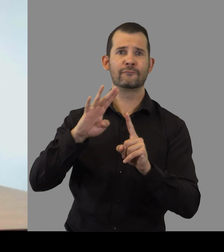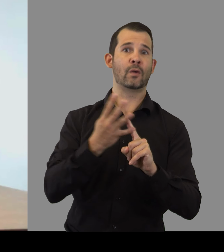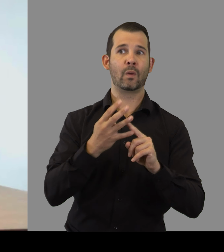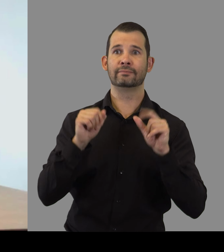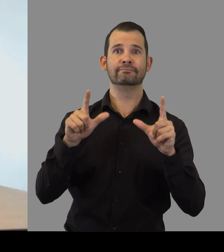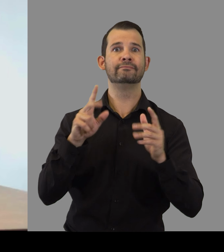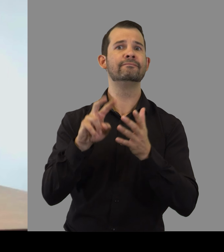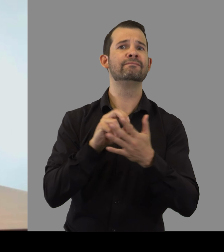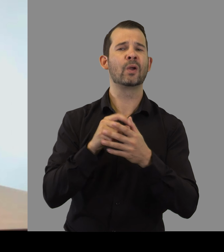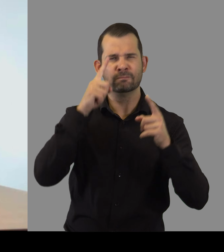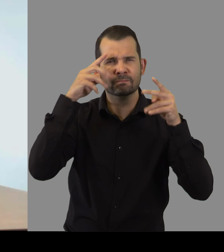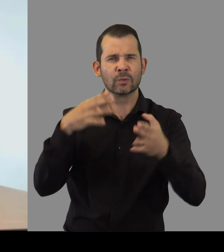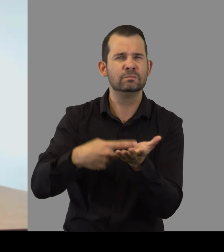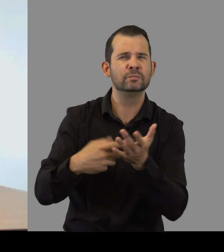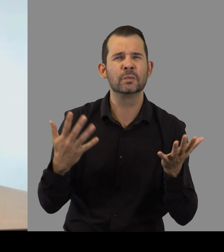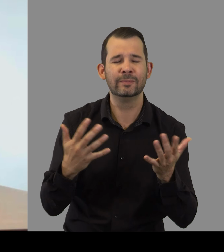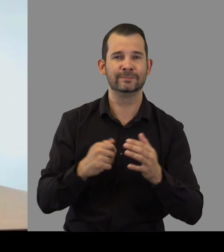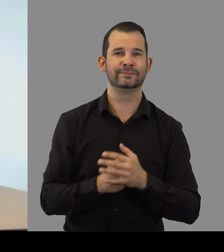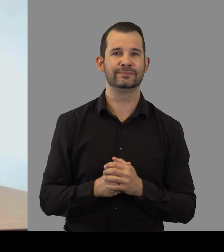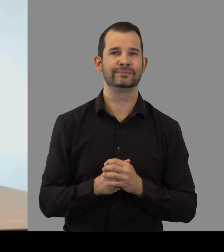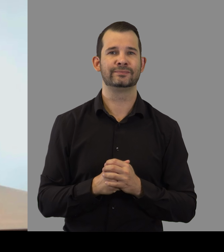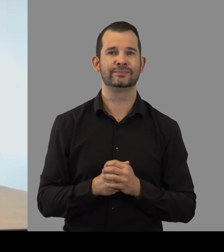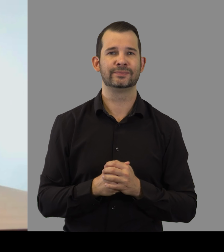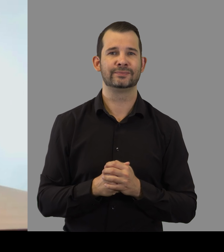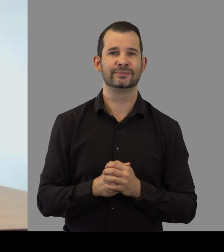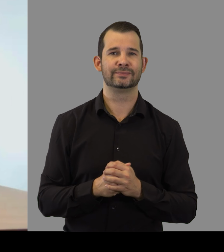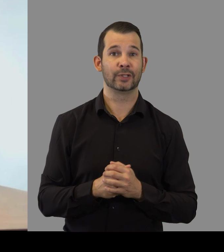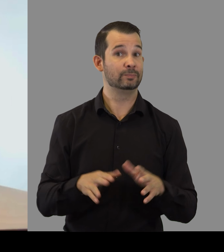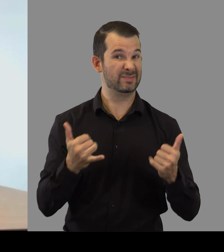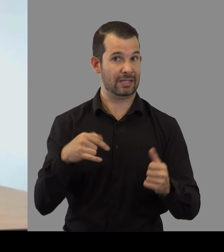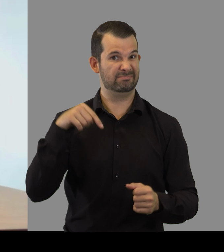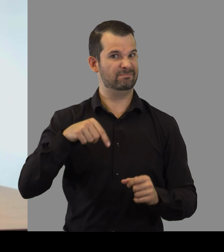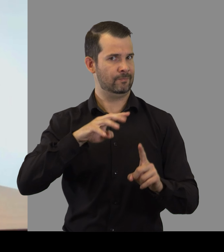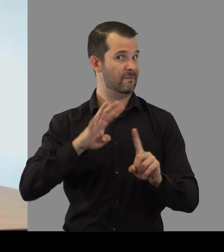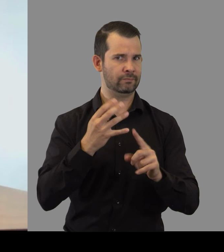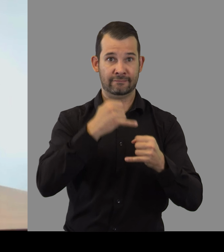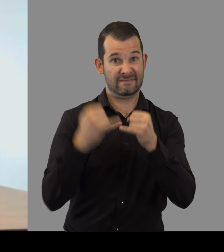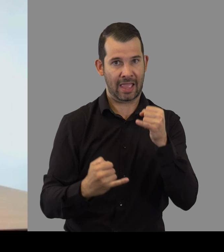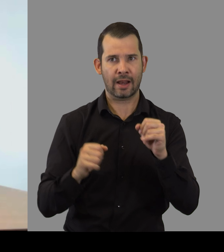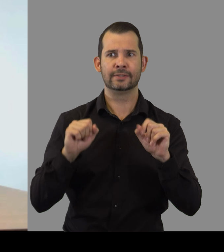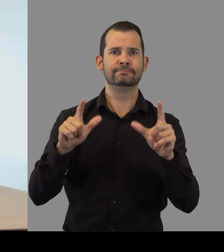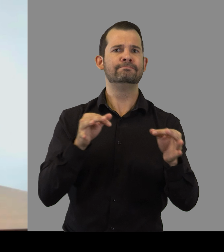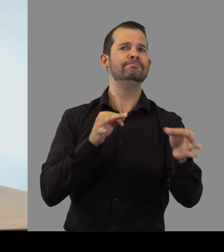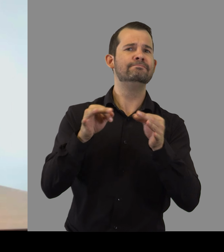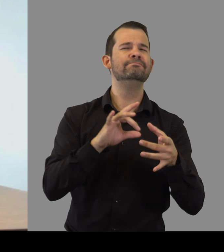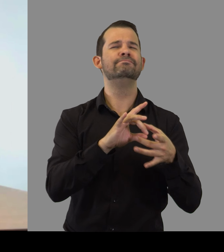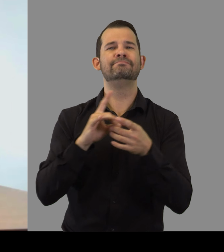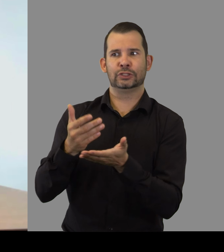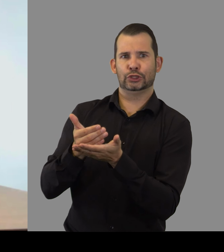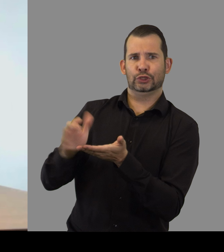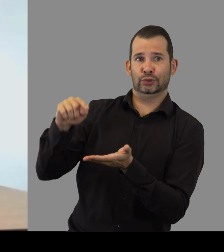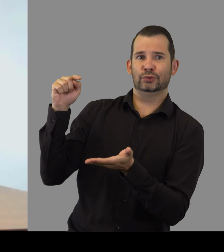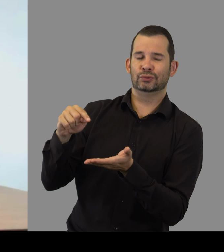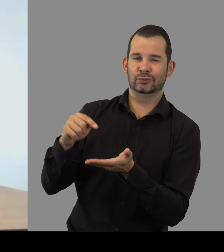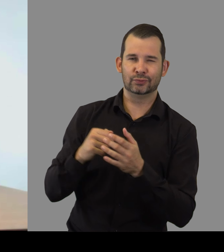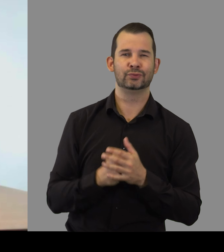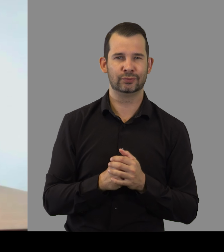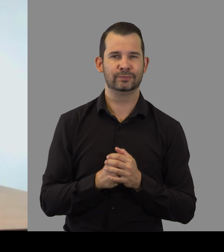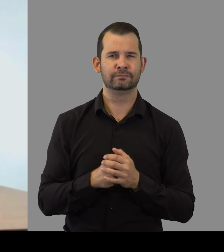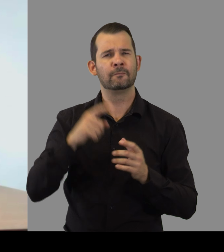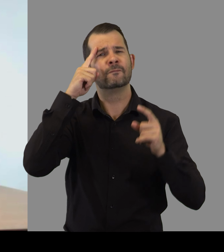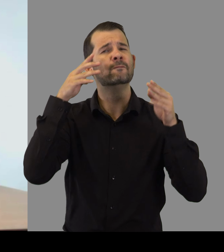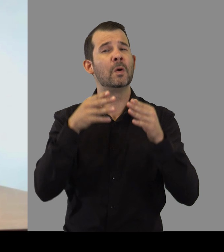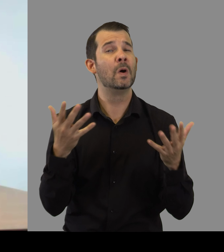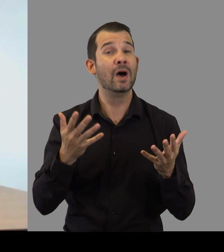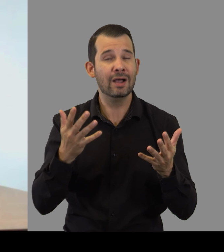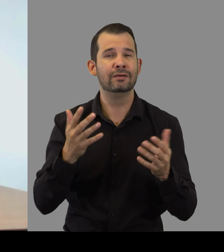So what will the fourth video in this series discuss? So this is the fourth and final video of the series